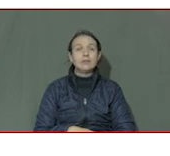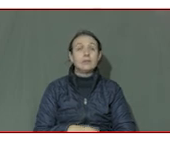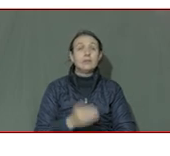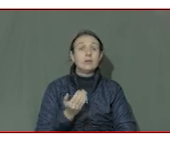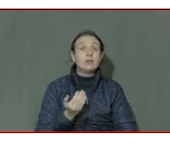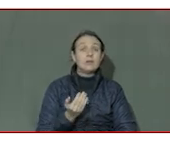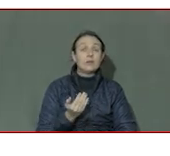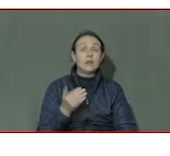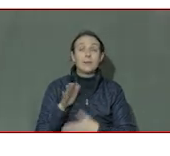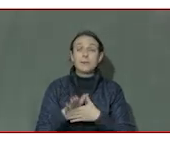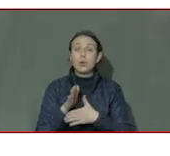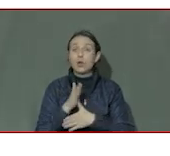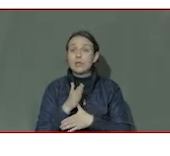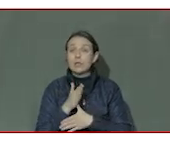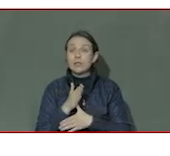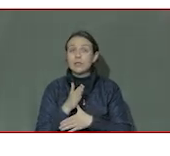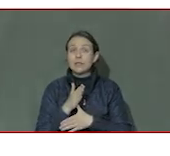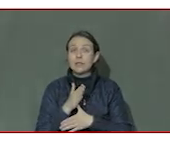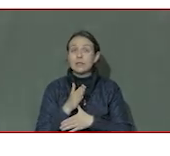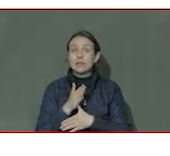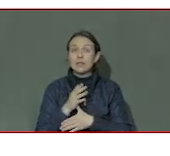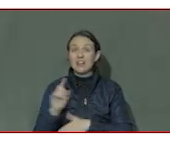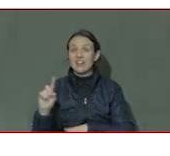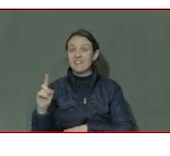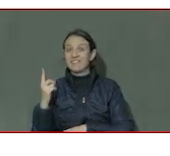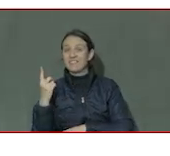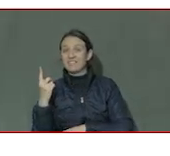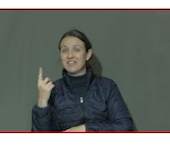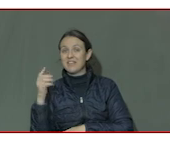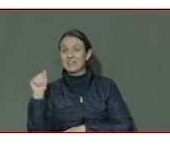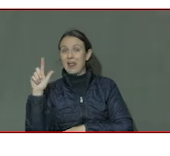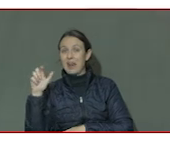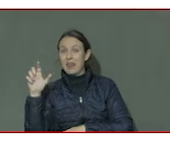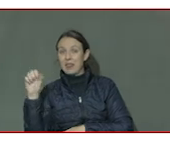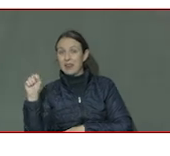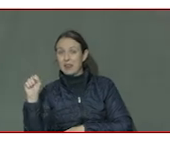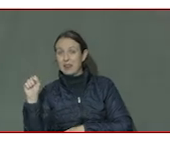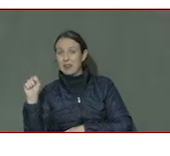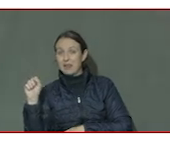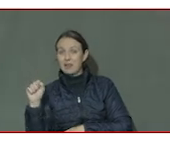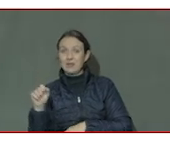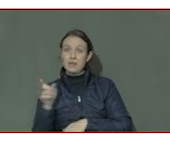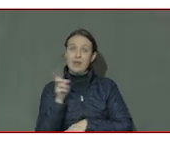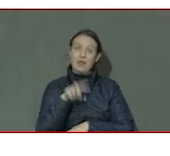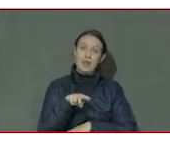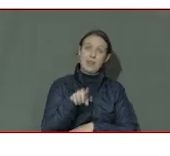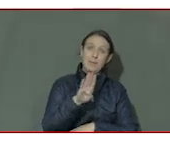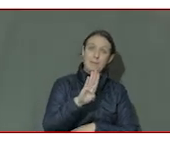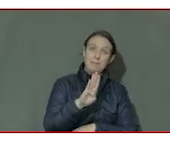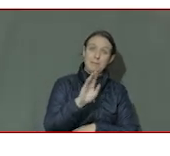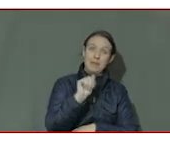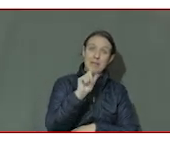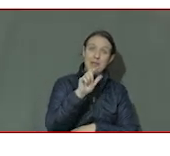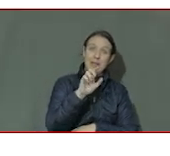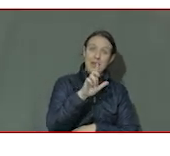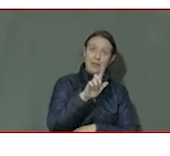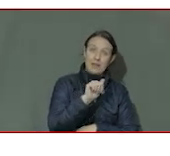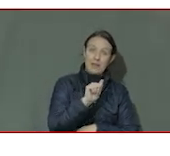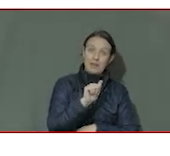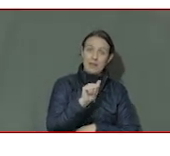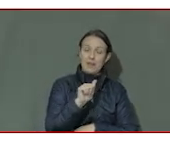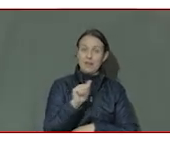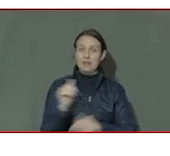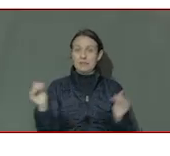It's because allele A of a gene and allele B of a gene are